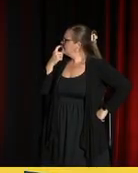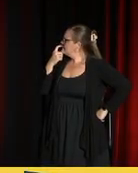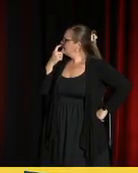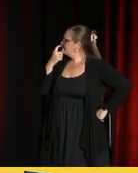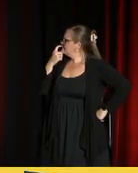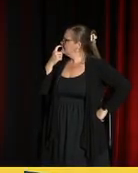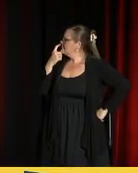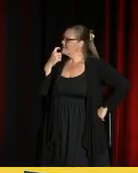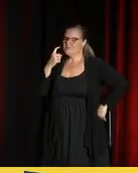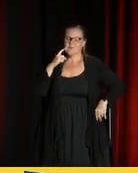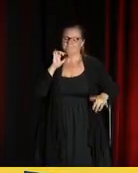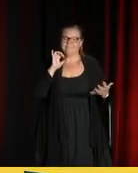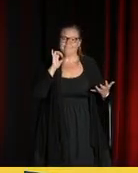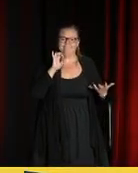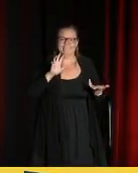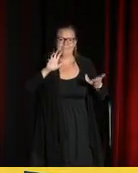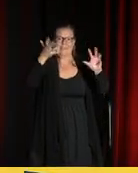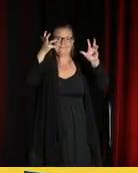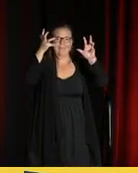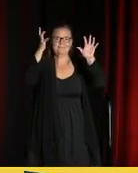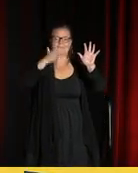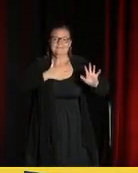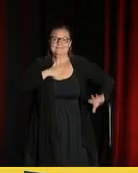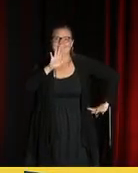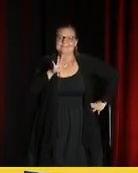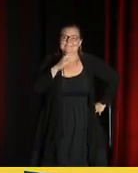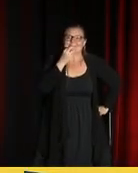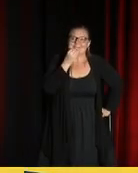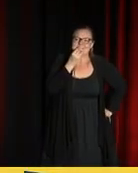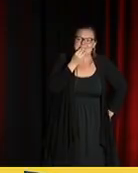And now I've totally messed this up.